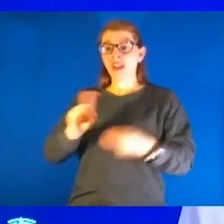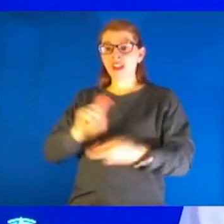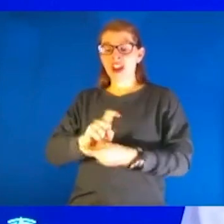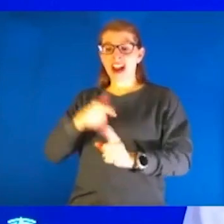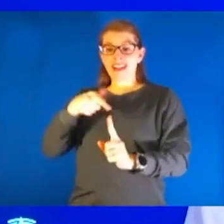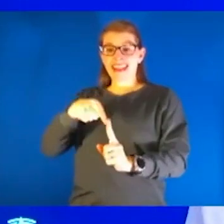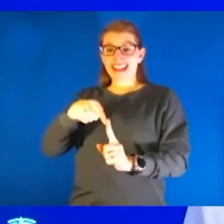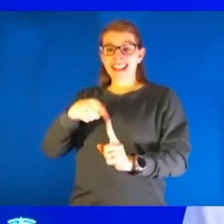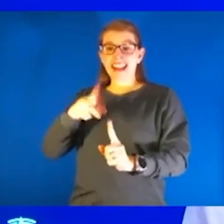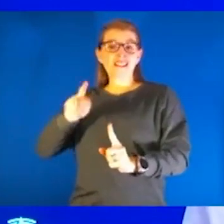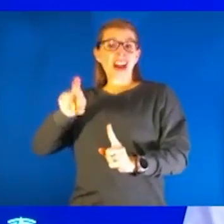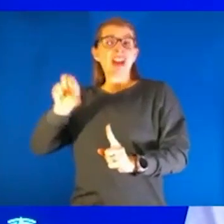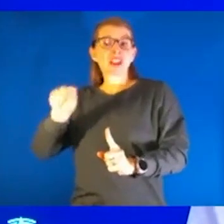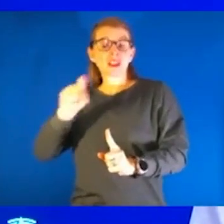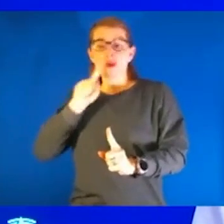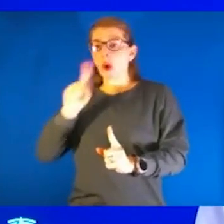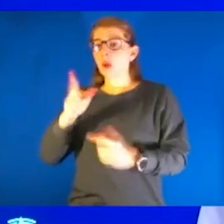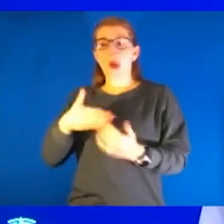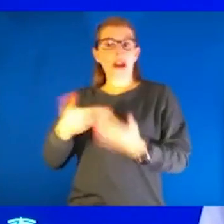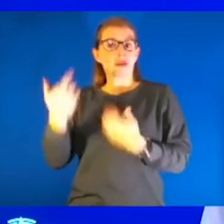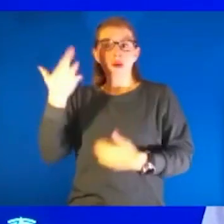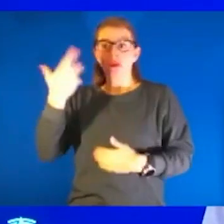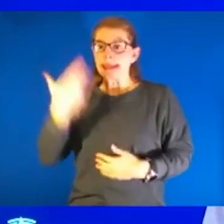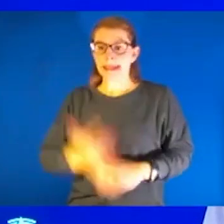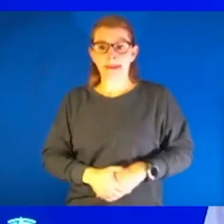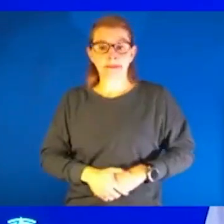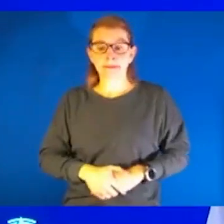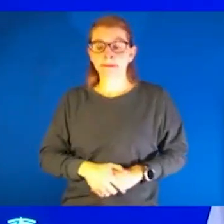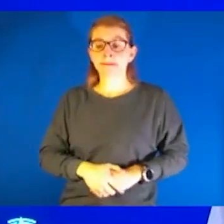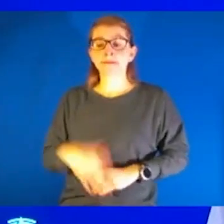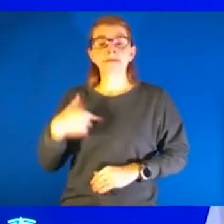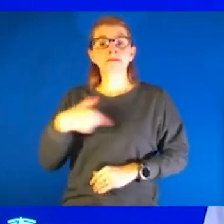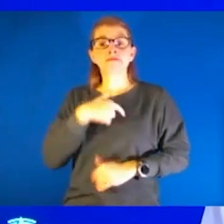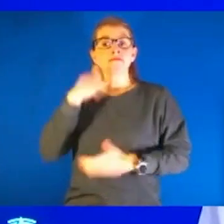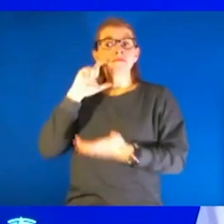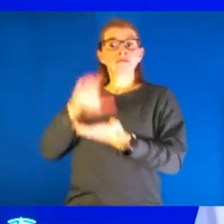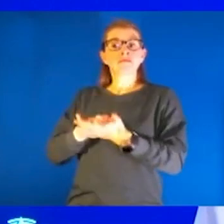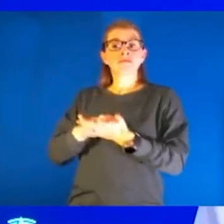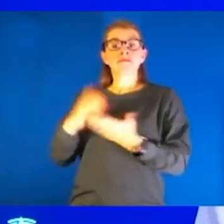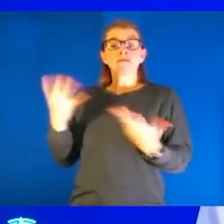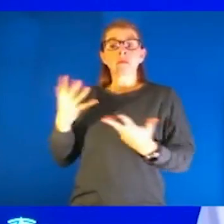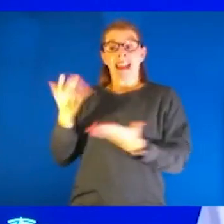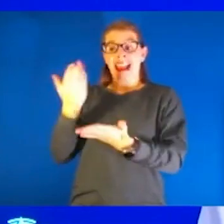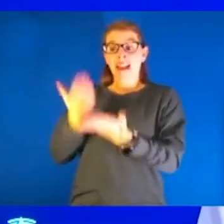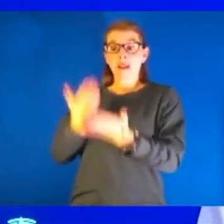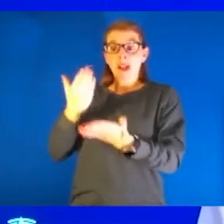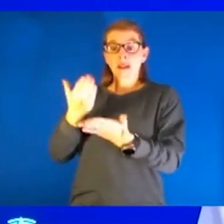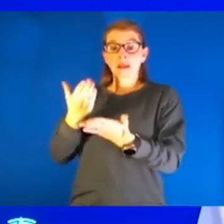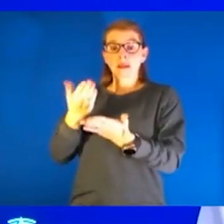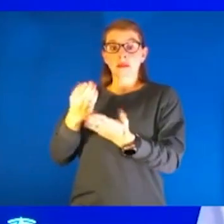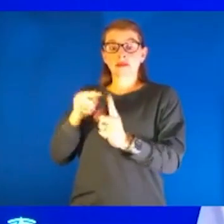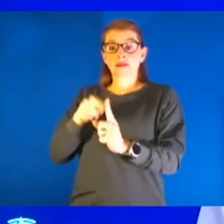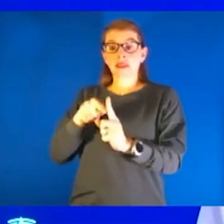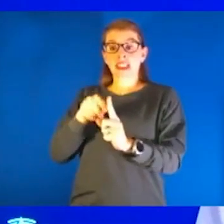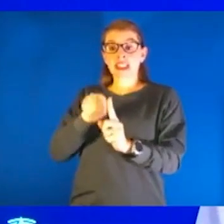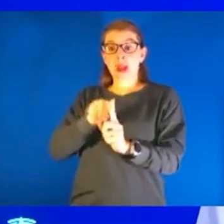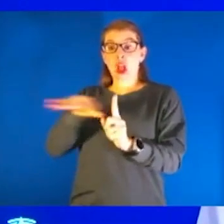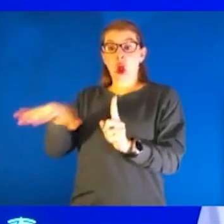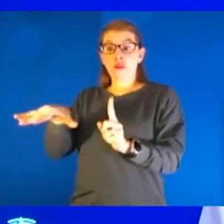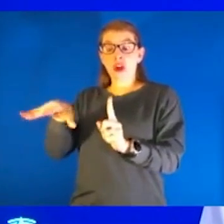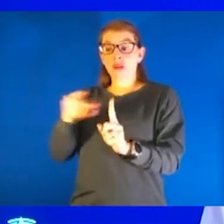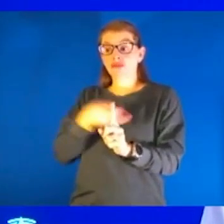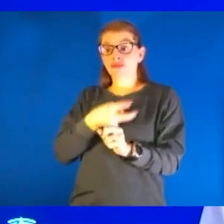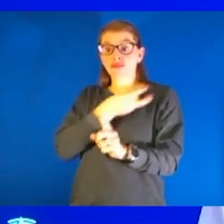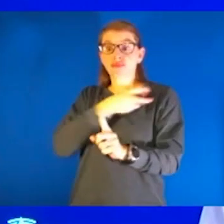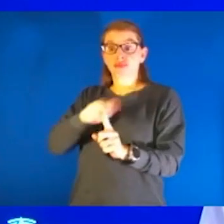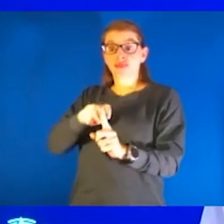one reason or another. Certainly, we believe, and the best evidence points to a spillover event from another animal to the